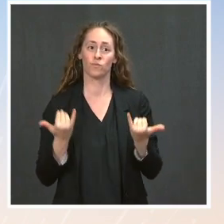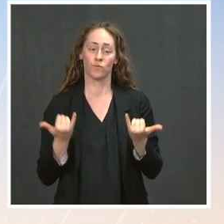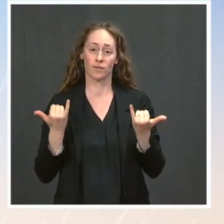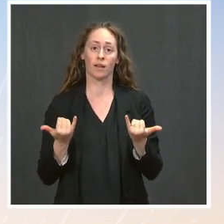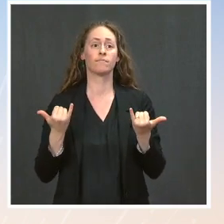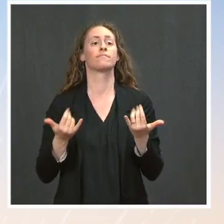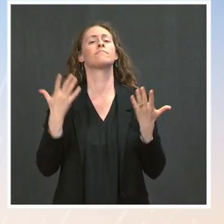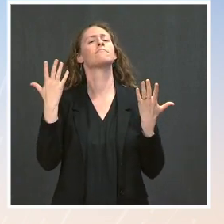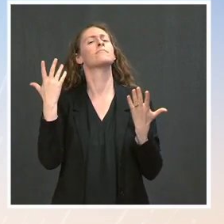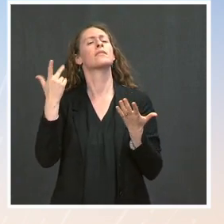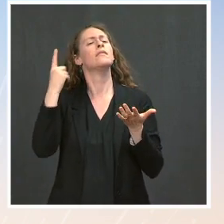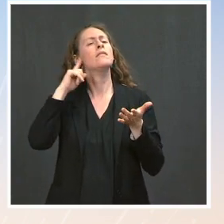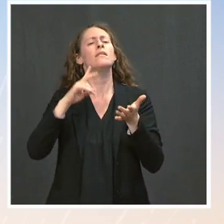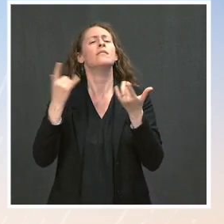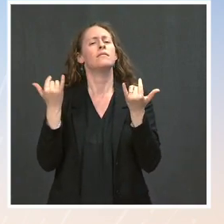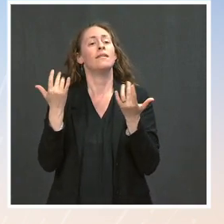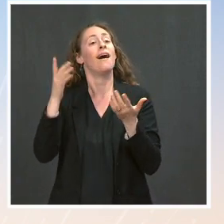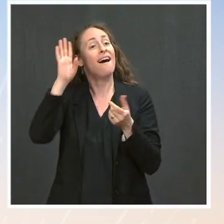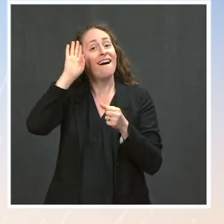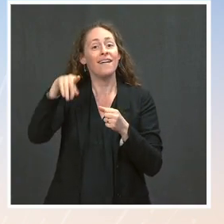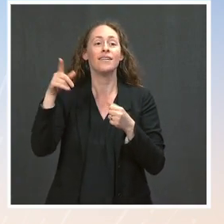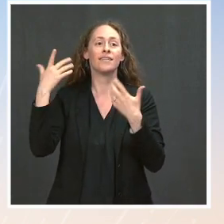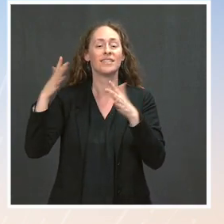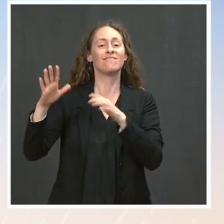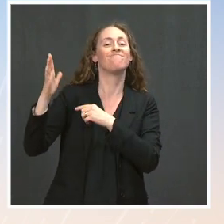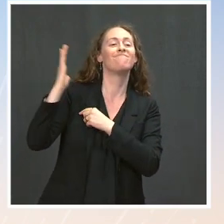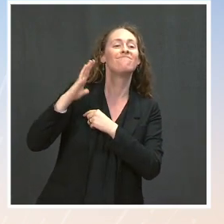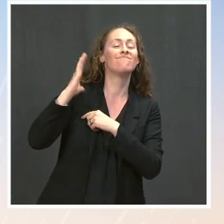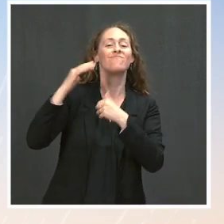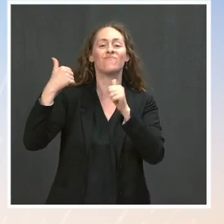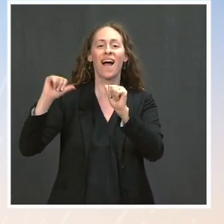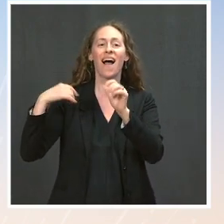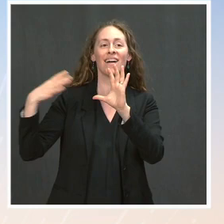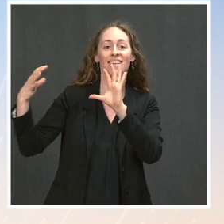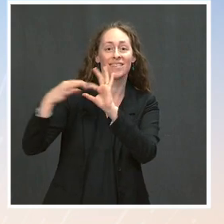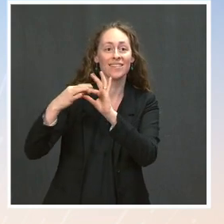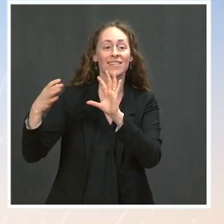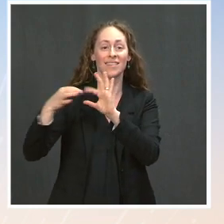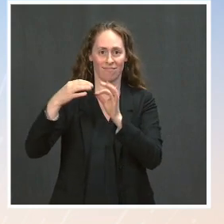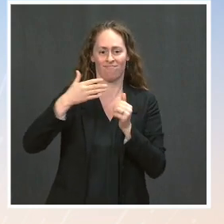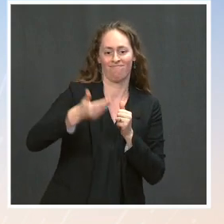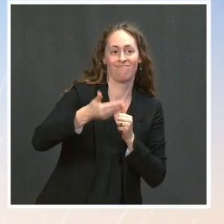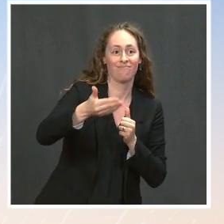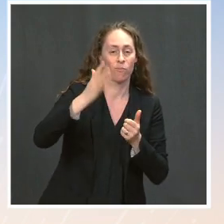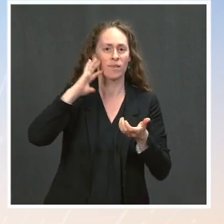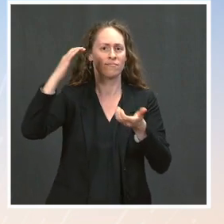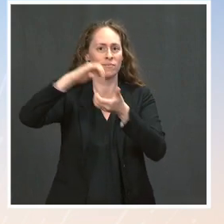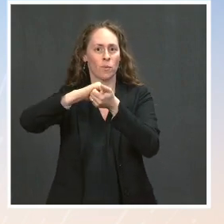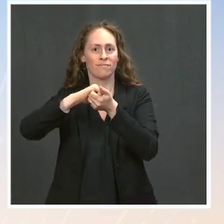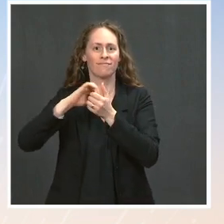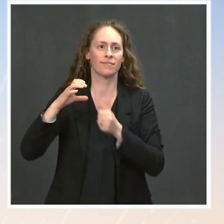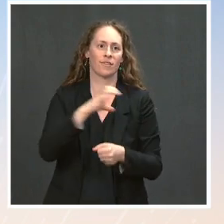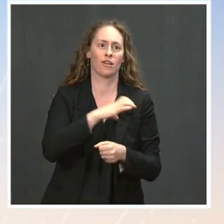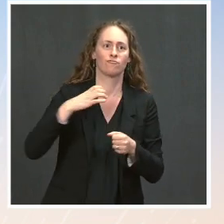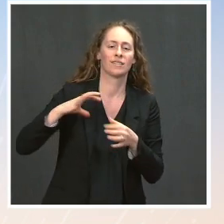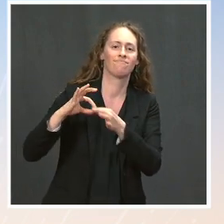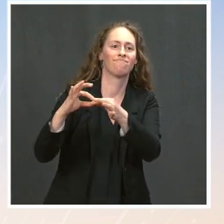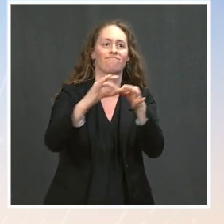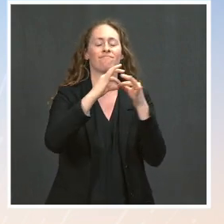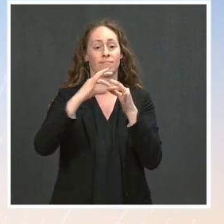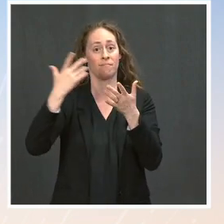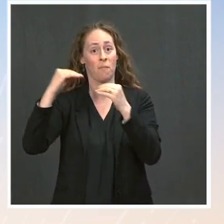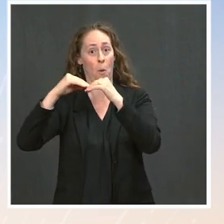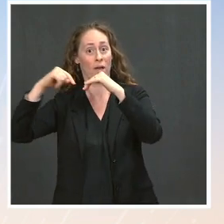joint session speech or the American Families Plan, but we still wanted to have him here to provide some context on some of the questions you all had raised. And